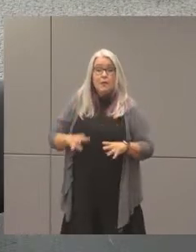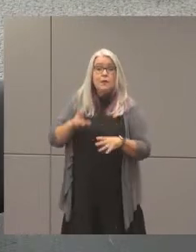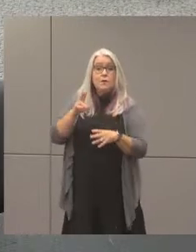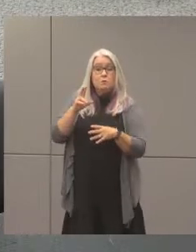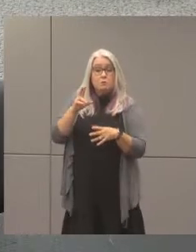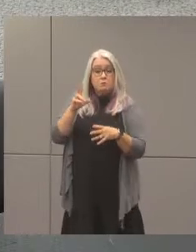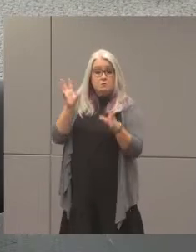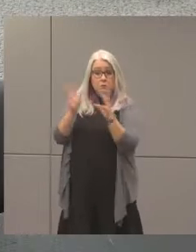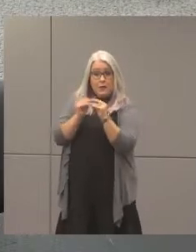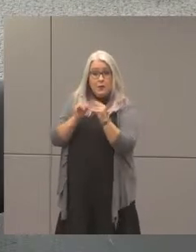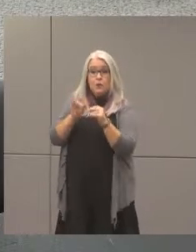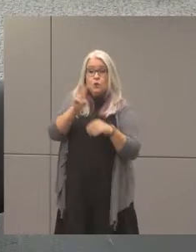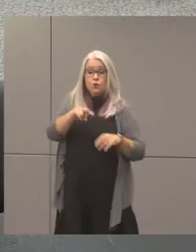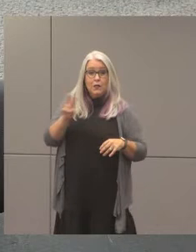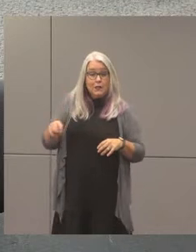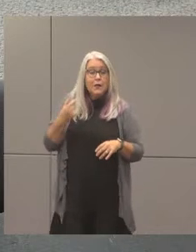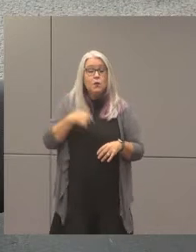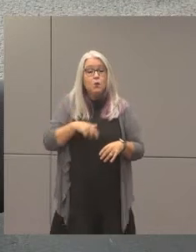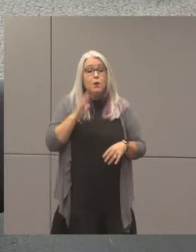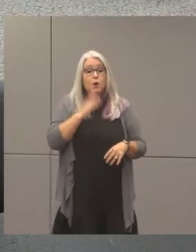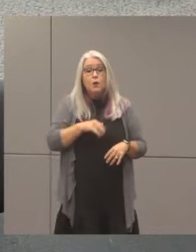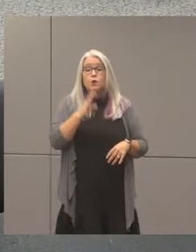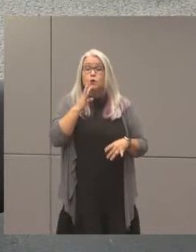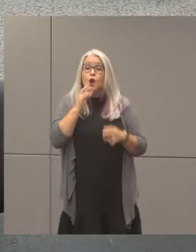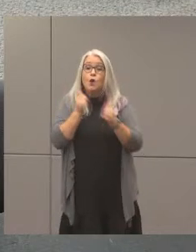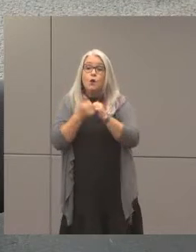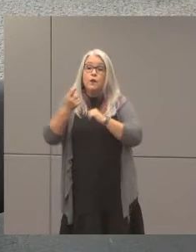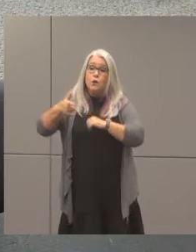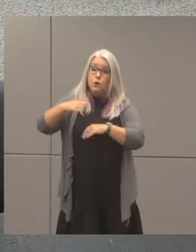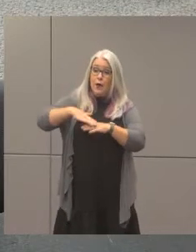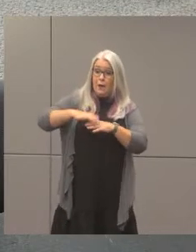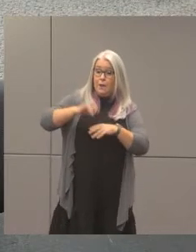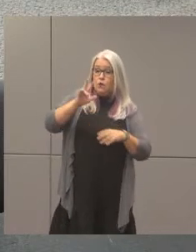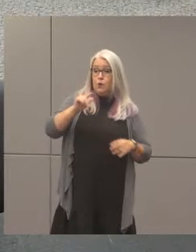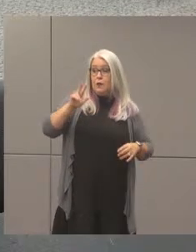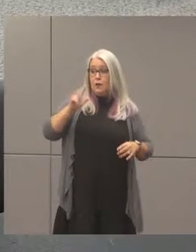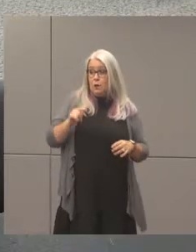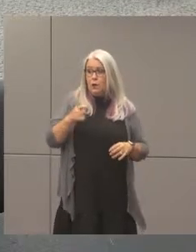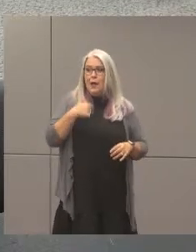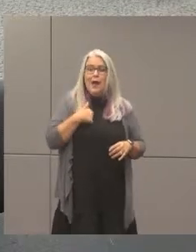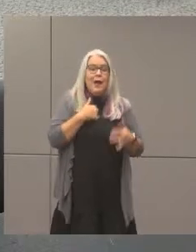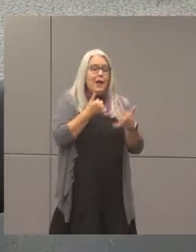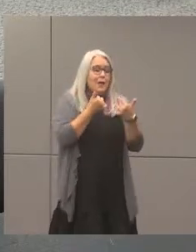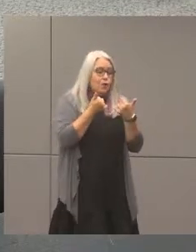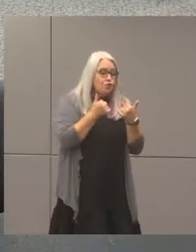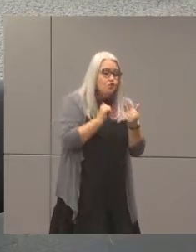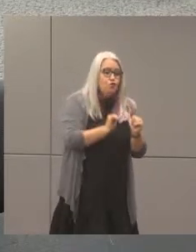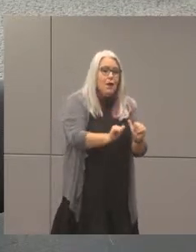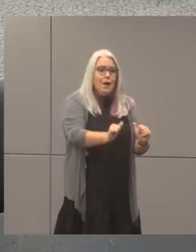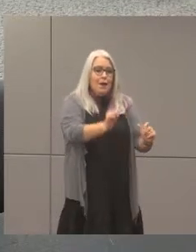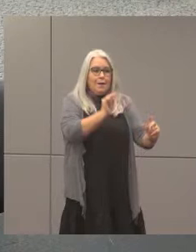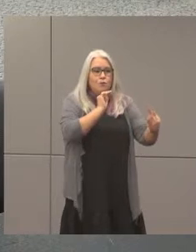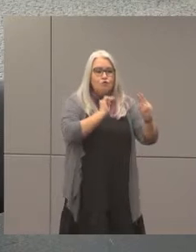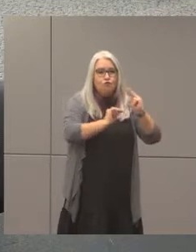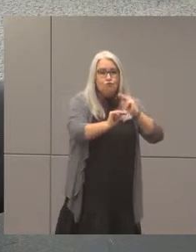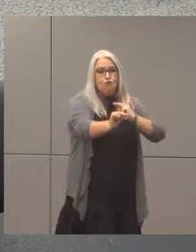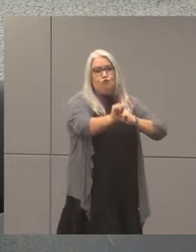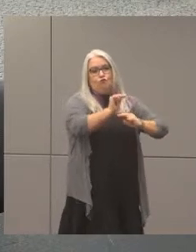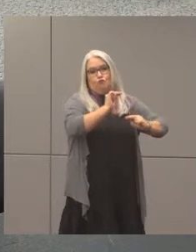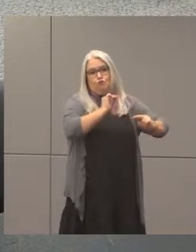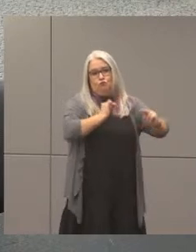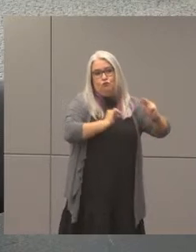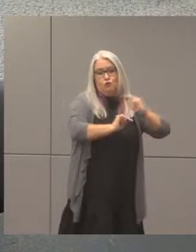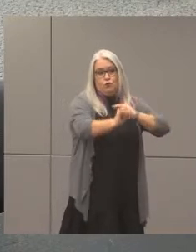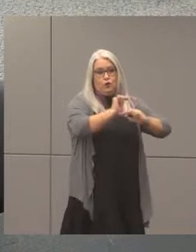that, we'll talk to you on the 23rd. And I did try to negotiate a